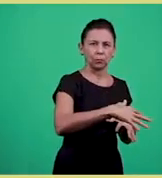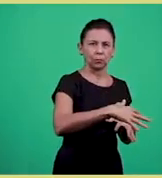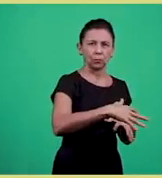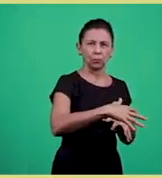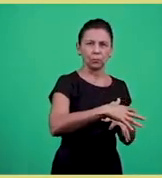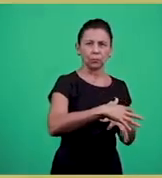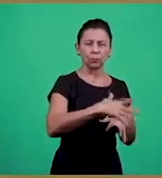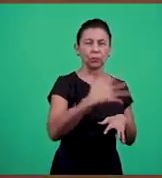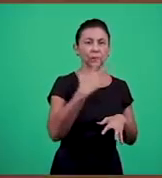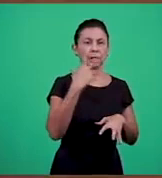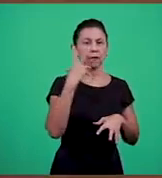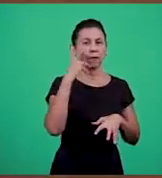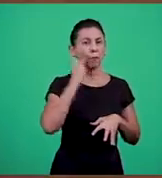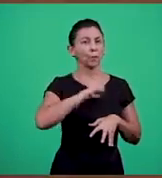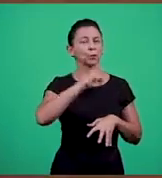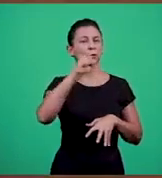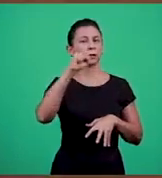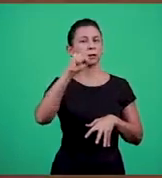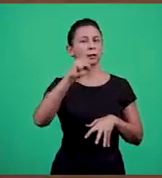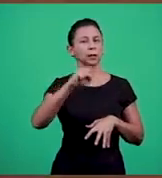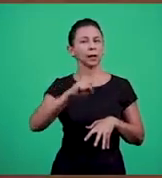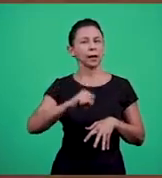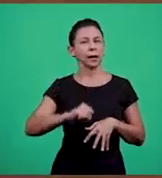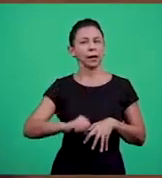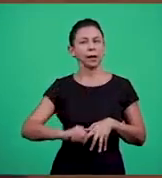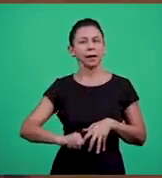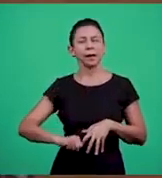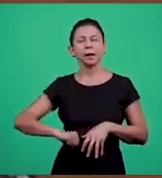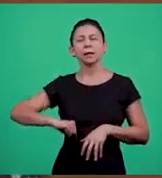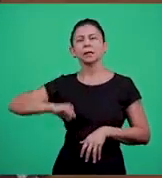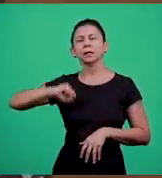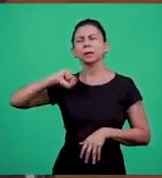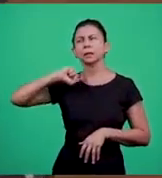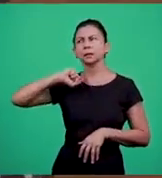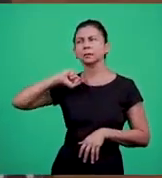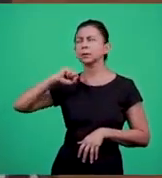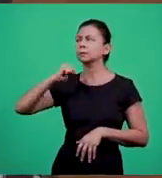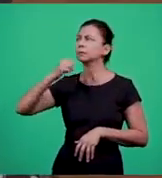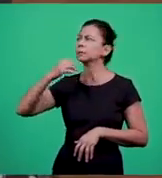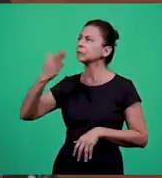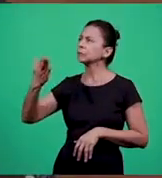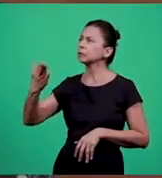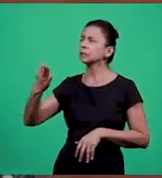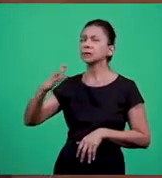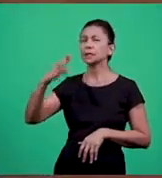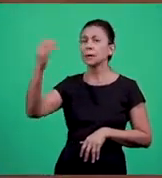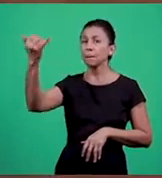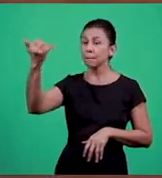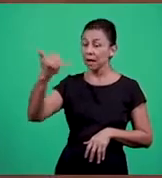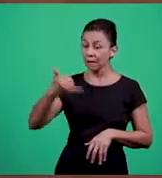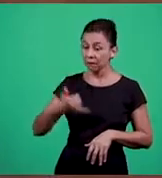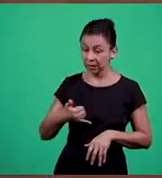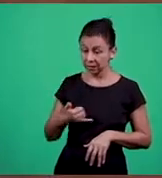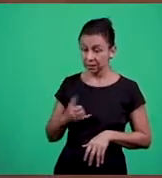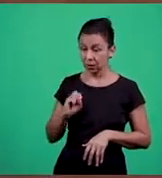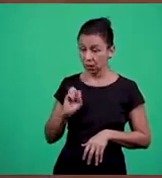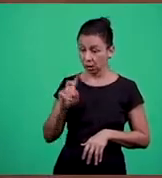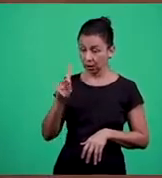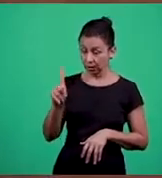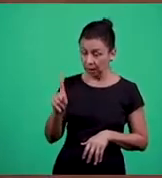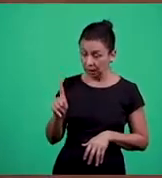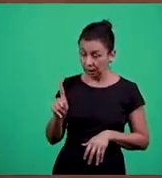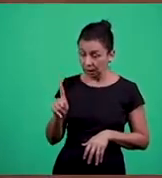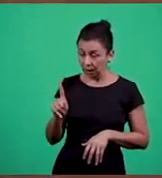deliverance because she knew that God was with those people. And when those people of God